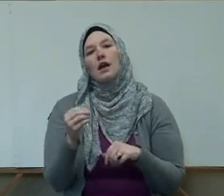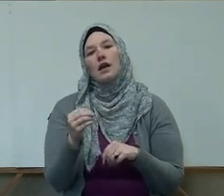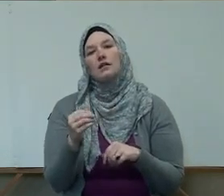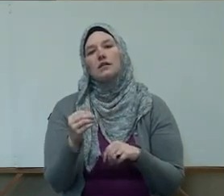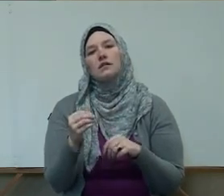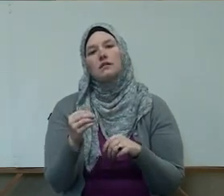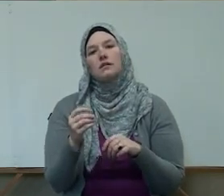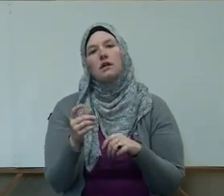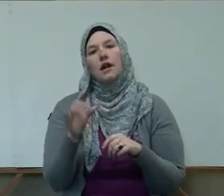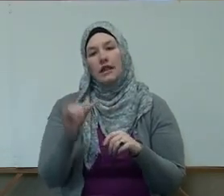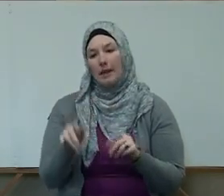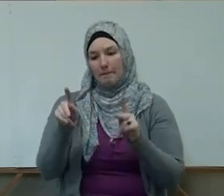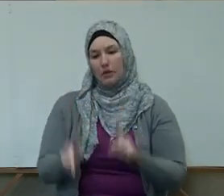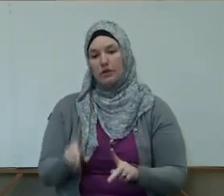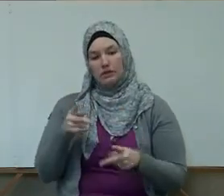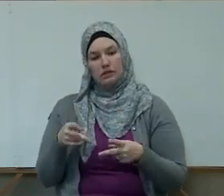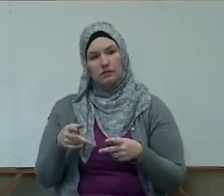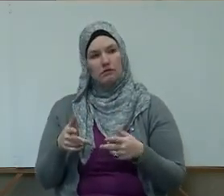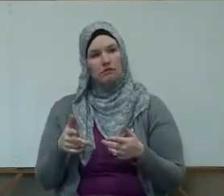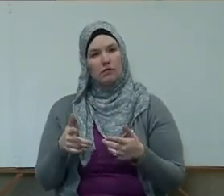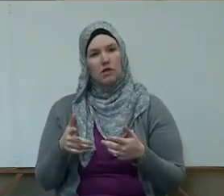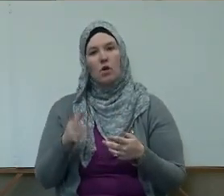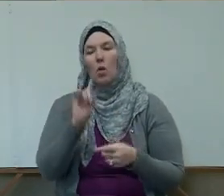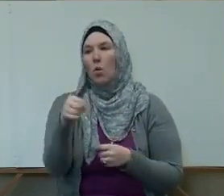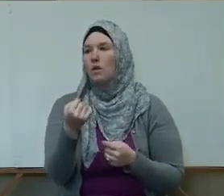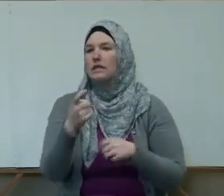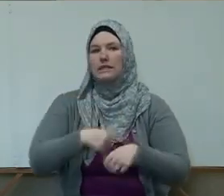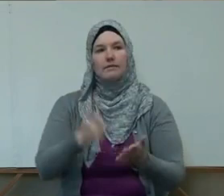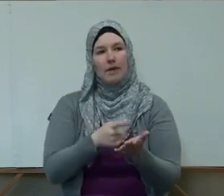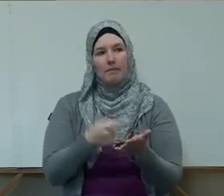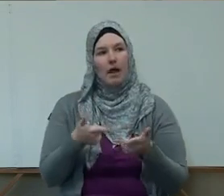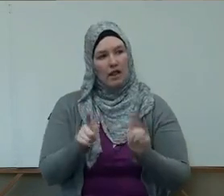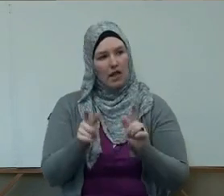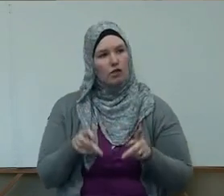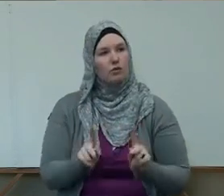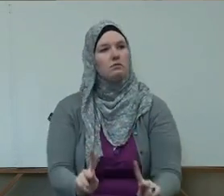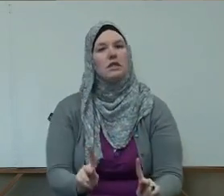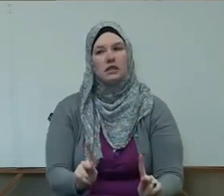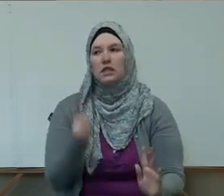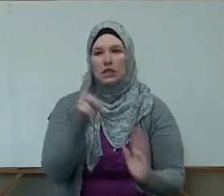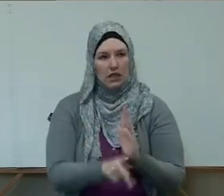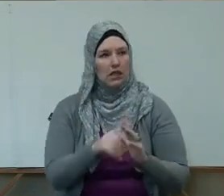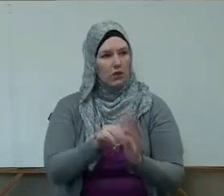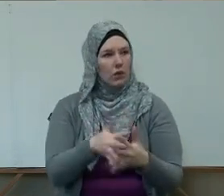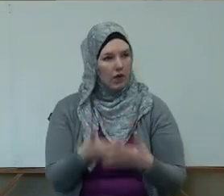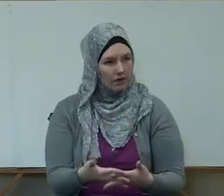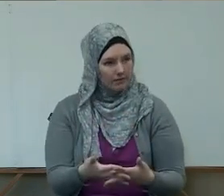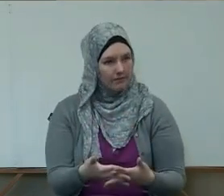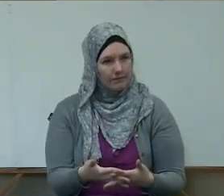a person is permitted to commit acts of killing or fighting are set in the Quran. Allah subhanahu wa ta'ala